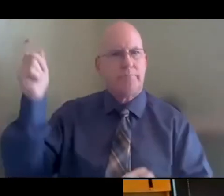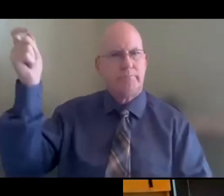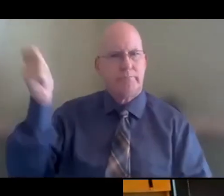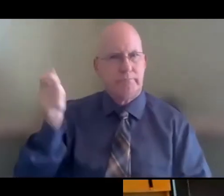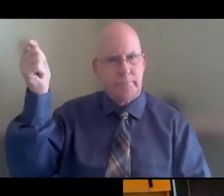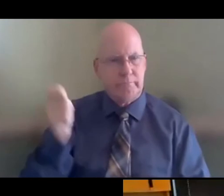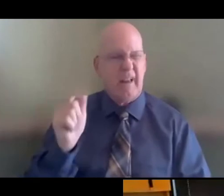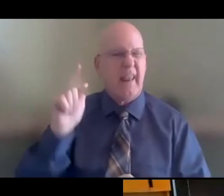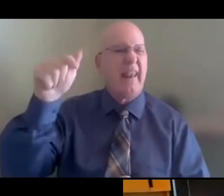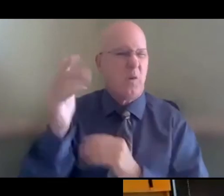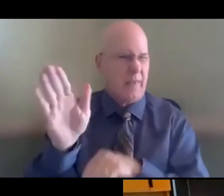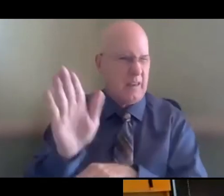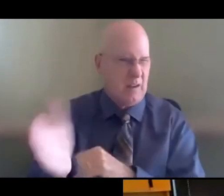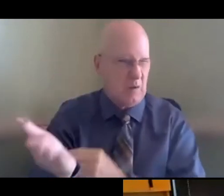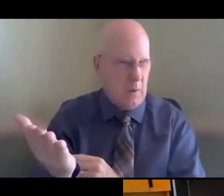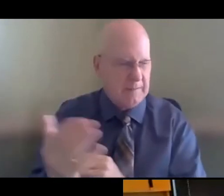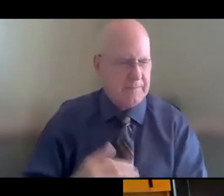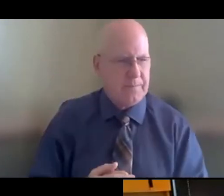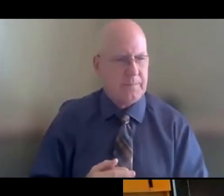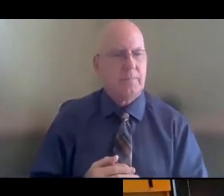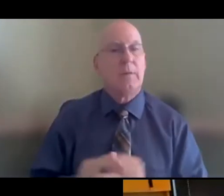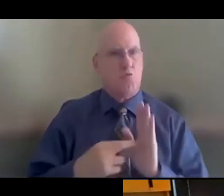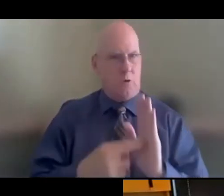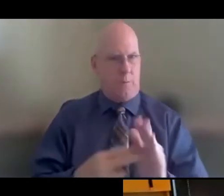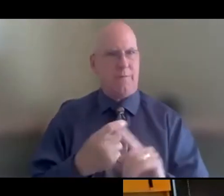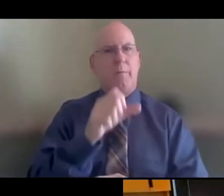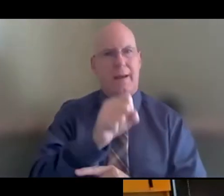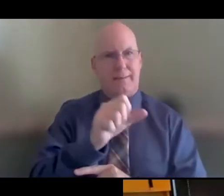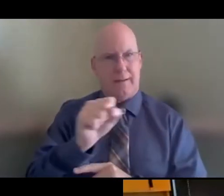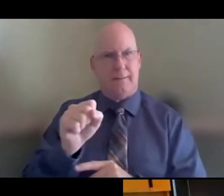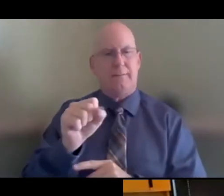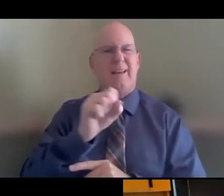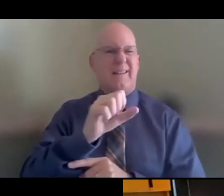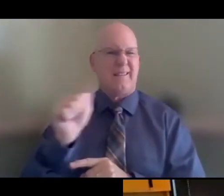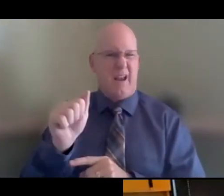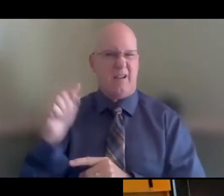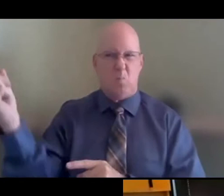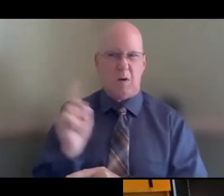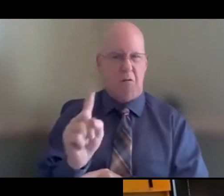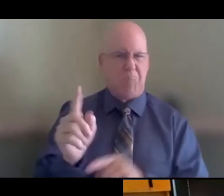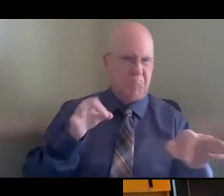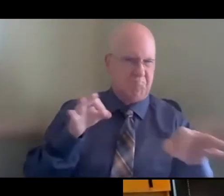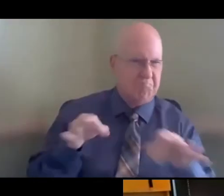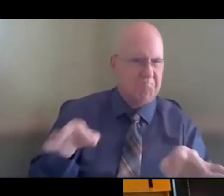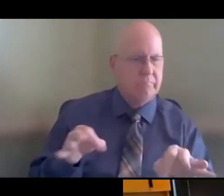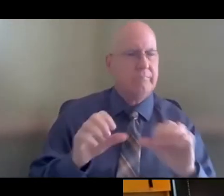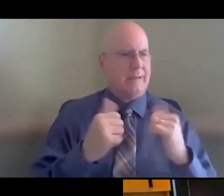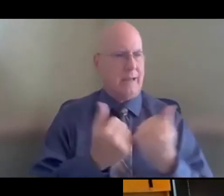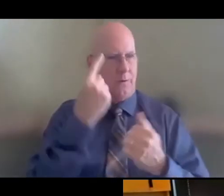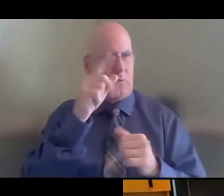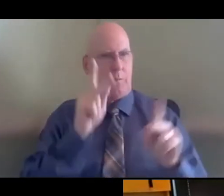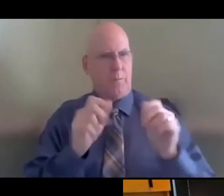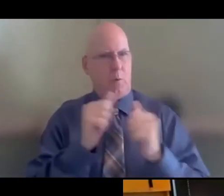morning. We will have a representative from the Social Security Administration and the Agency for Persons with Disabilities. So we hope that